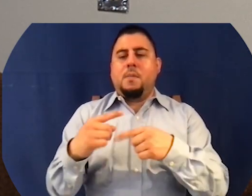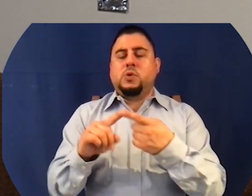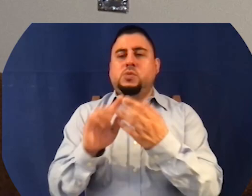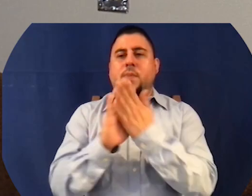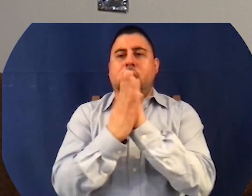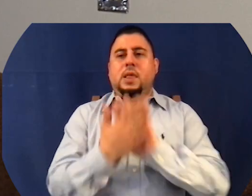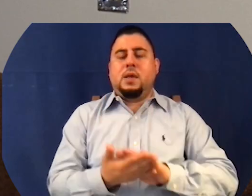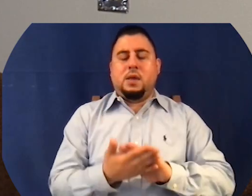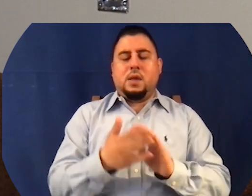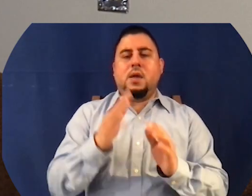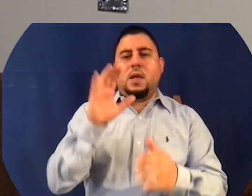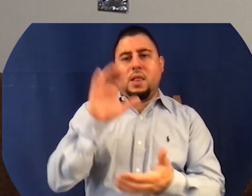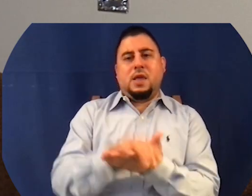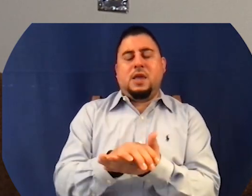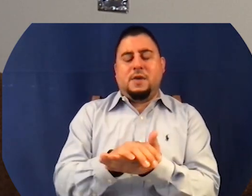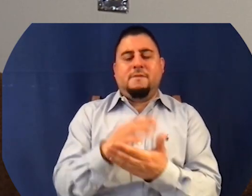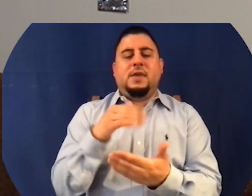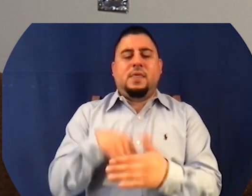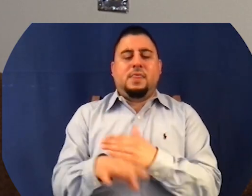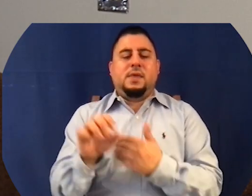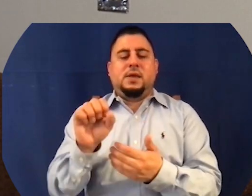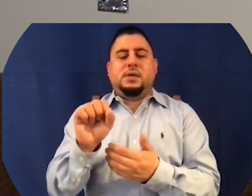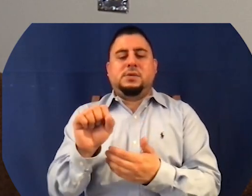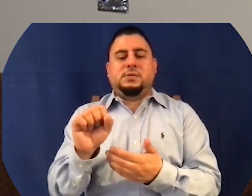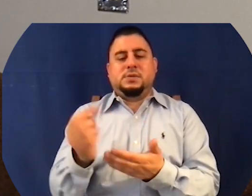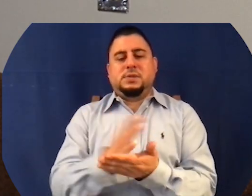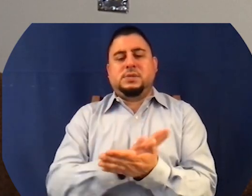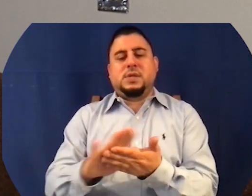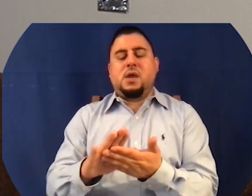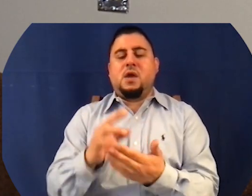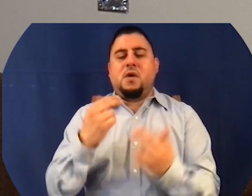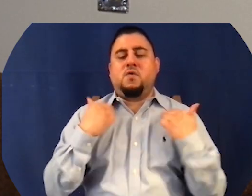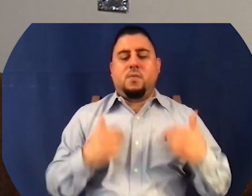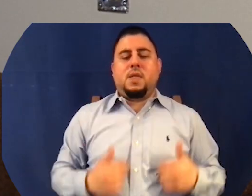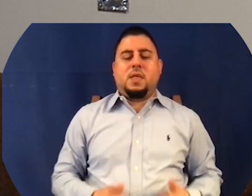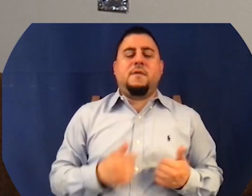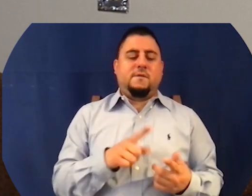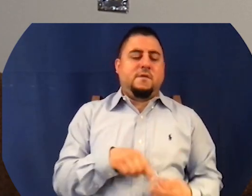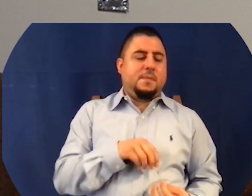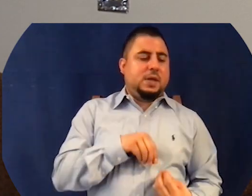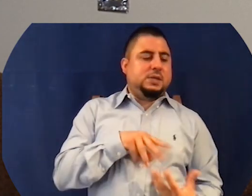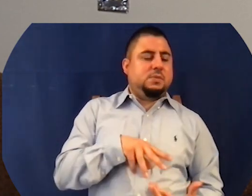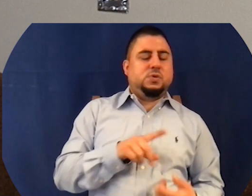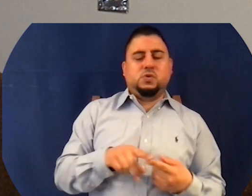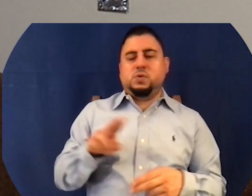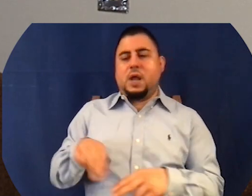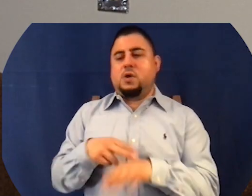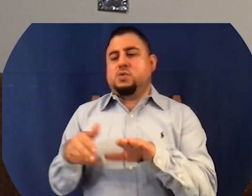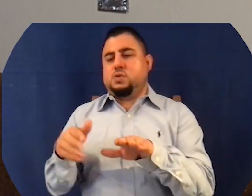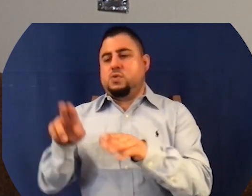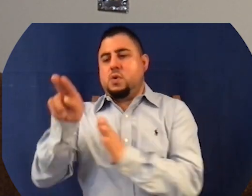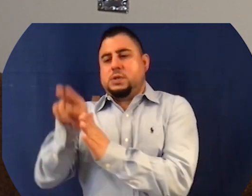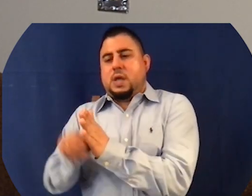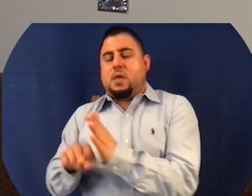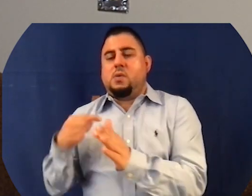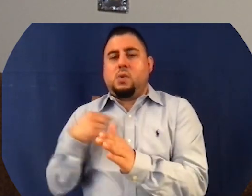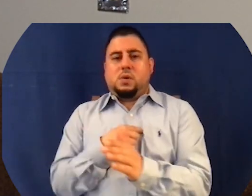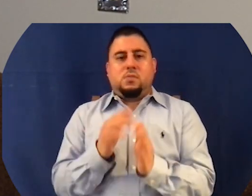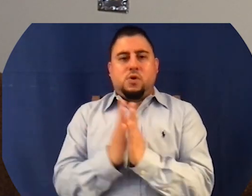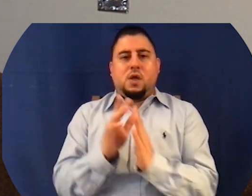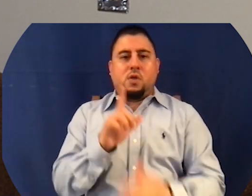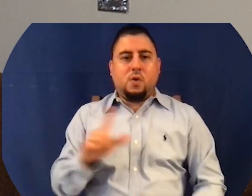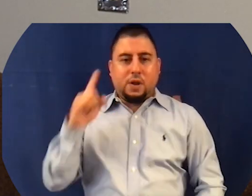believe in the sacredness of human life from conception to natural death, let us pray to the